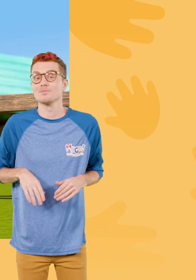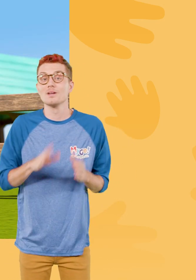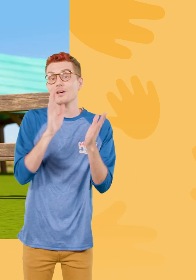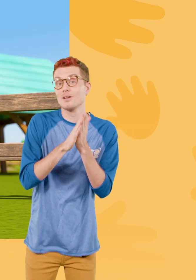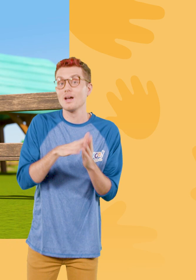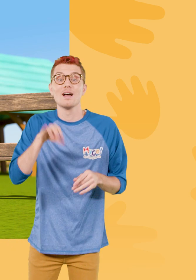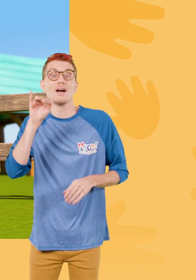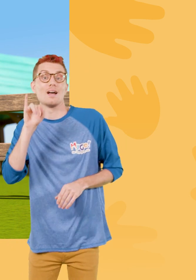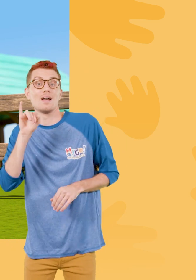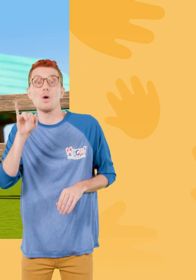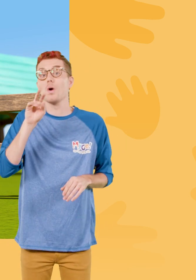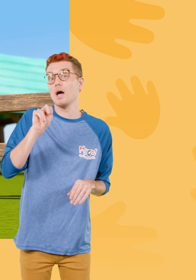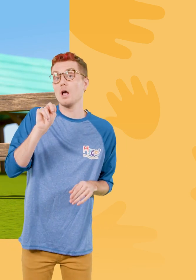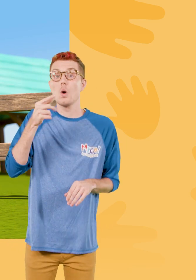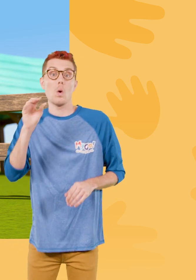name-o.